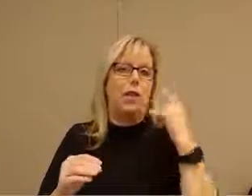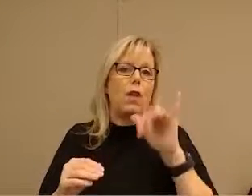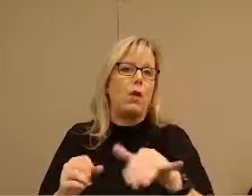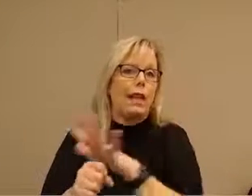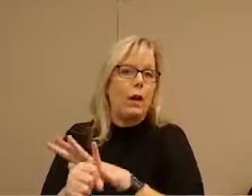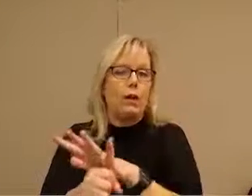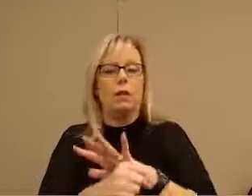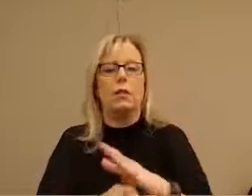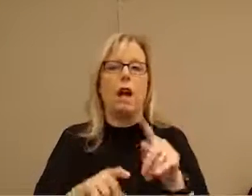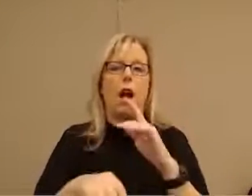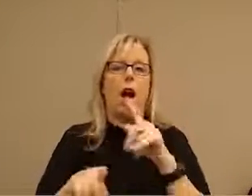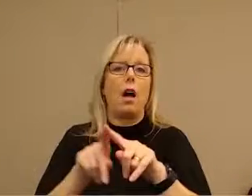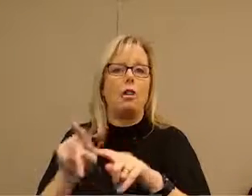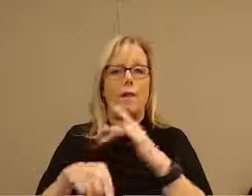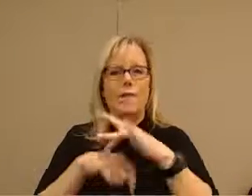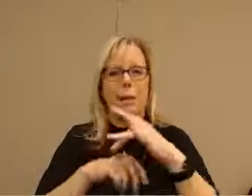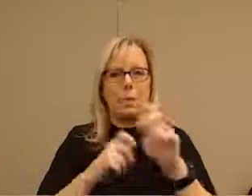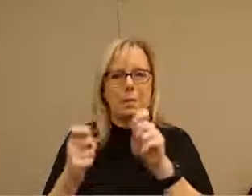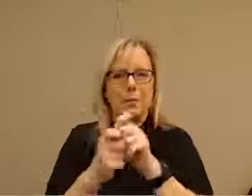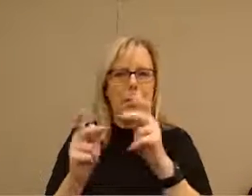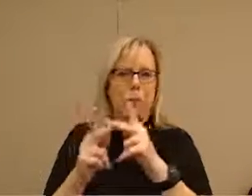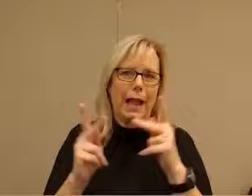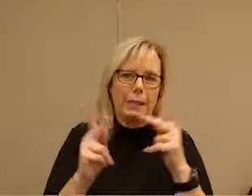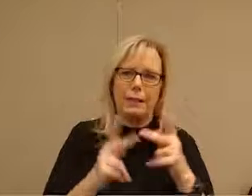also be available at certain places for